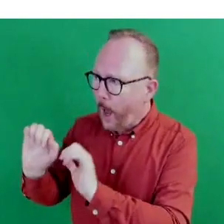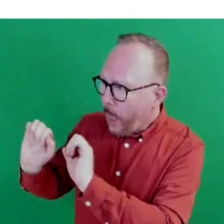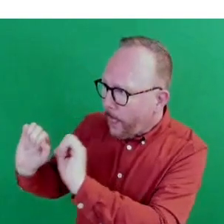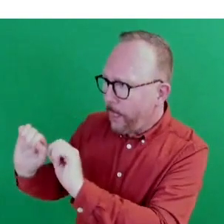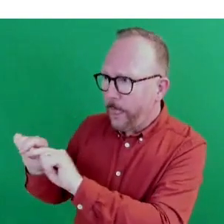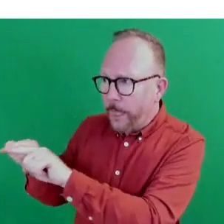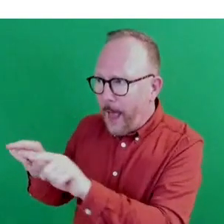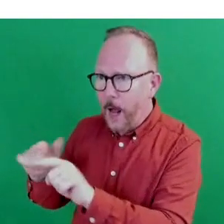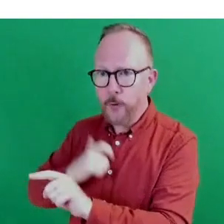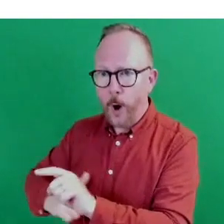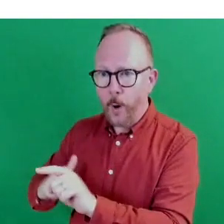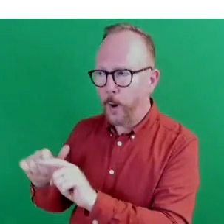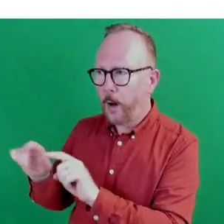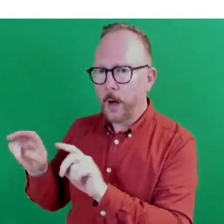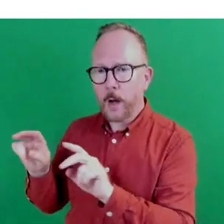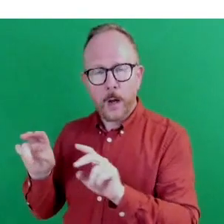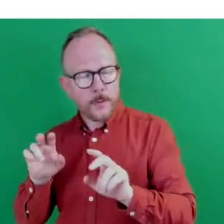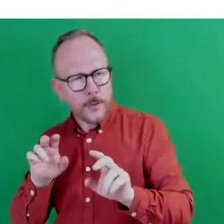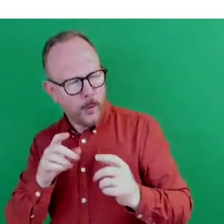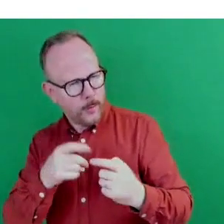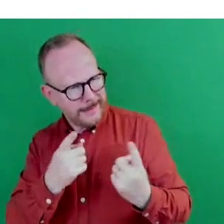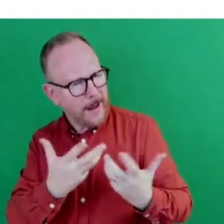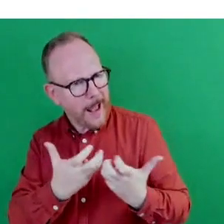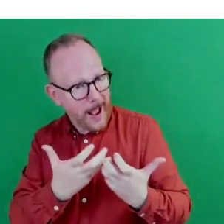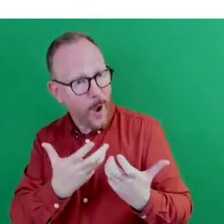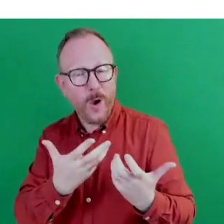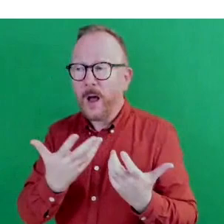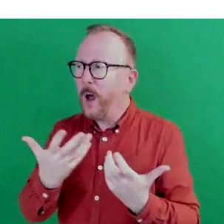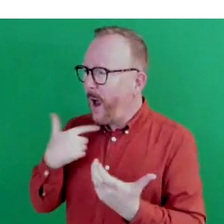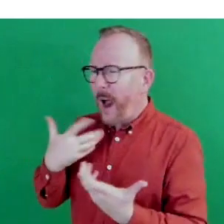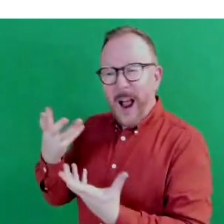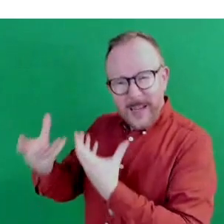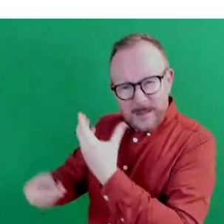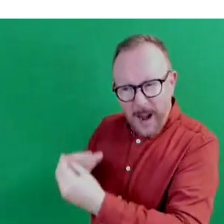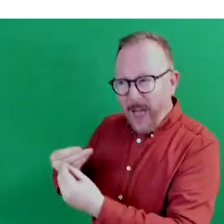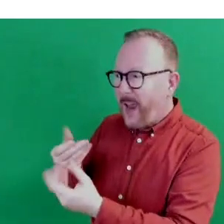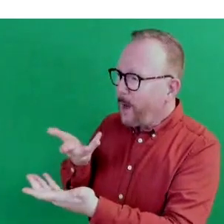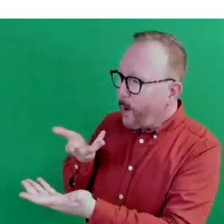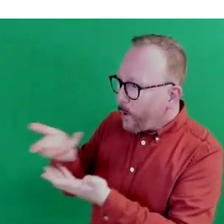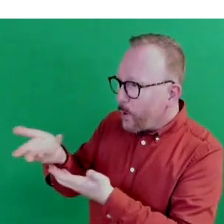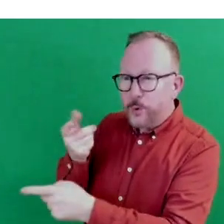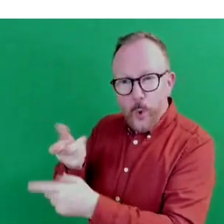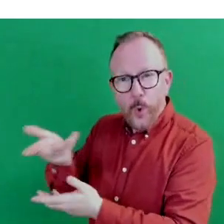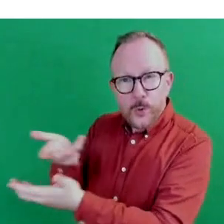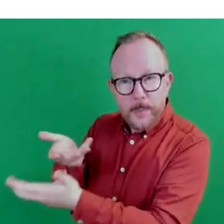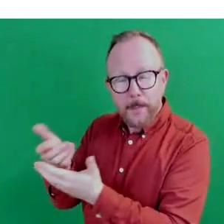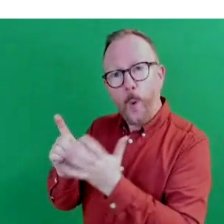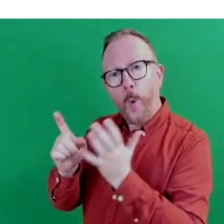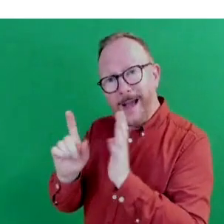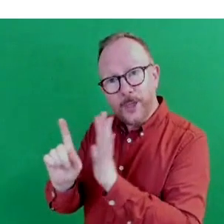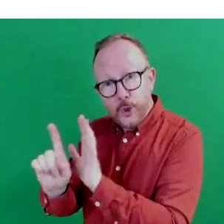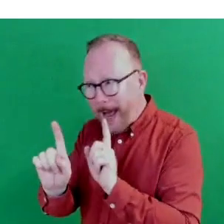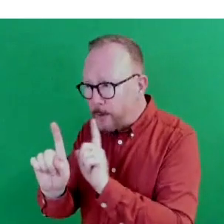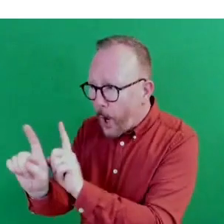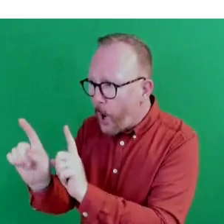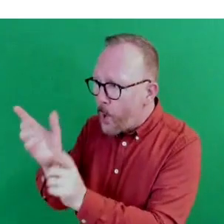said, shadowing, speaking to people. That was a good way to overcome that, just so you can kind of build that understanding that everyone is